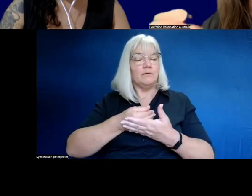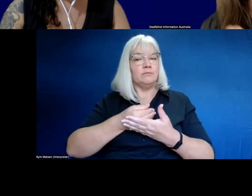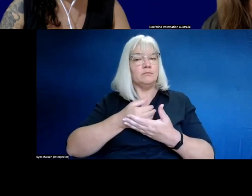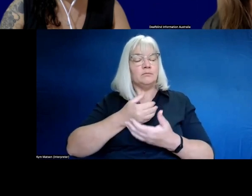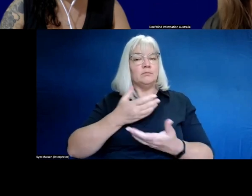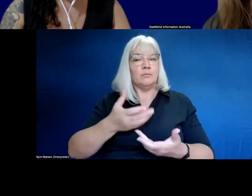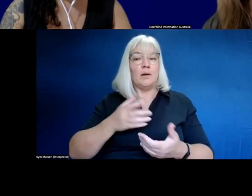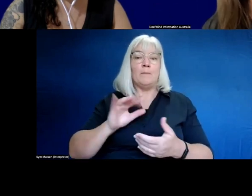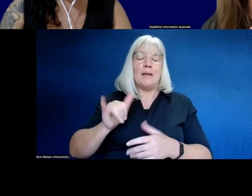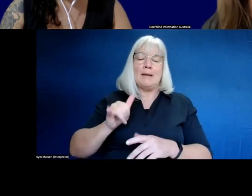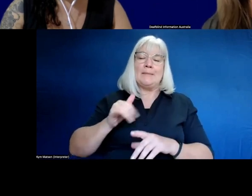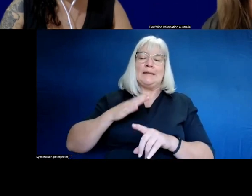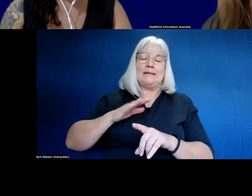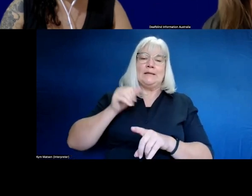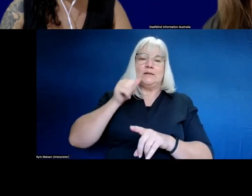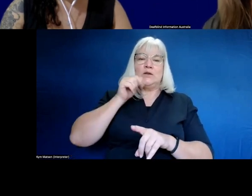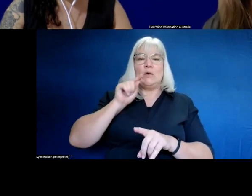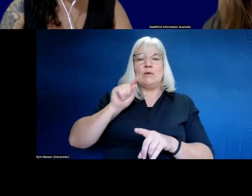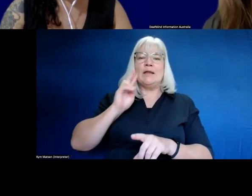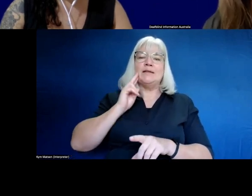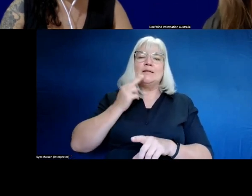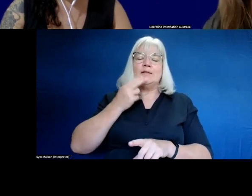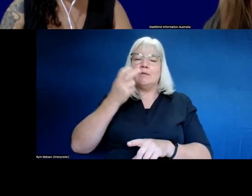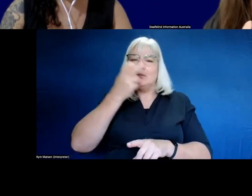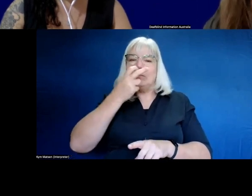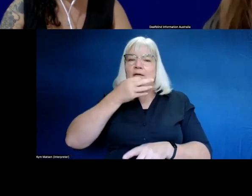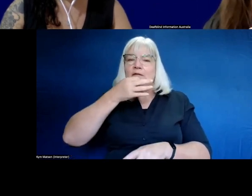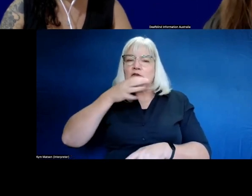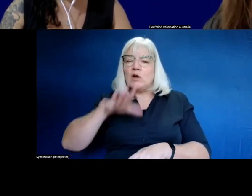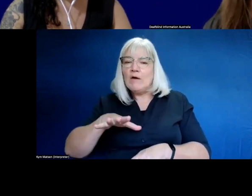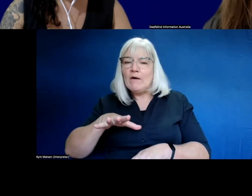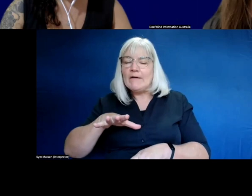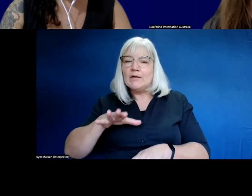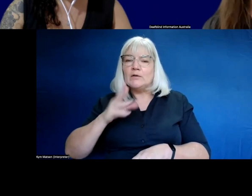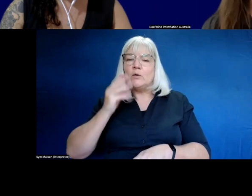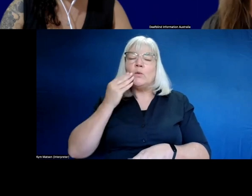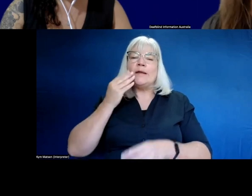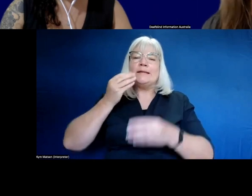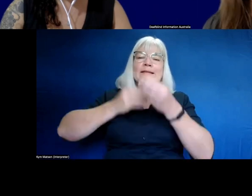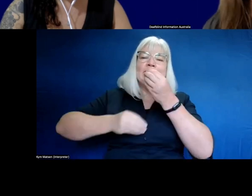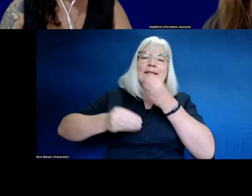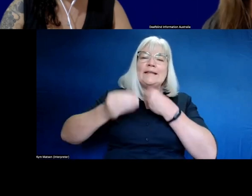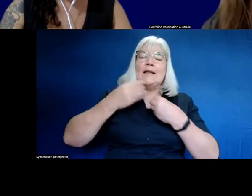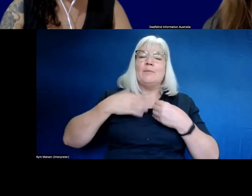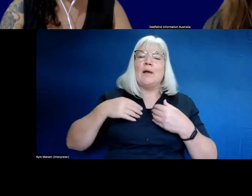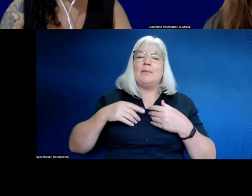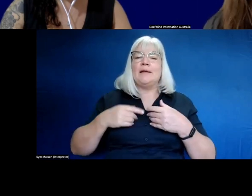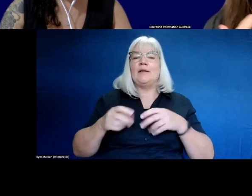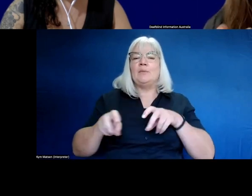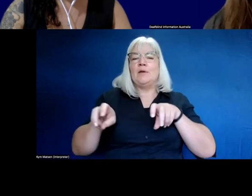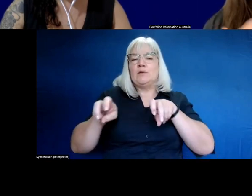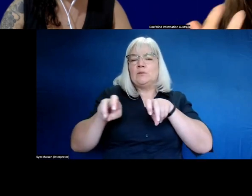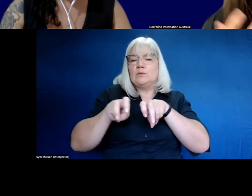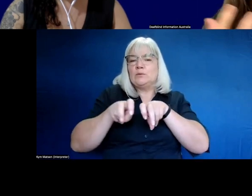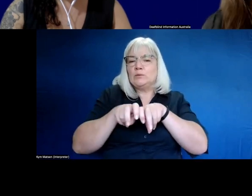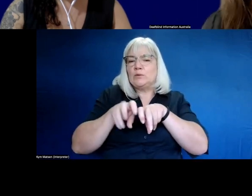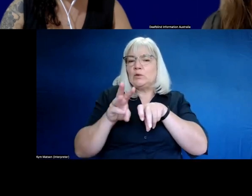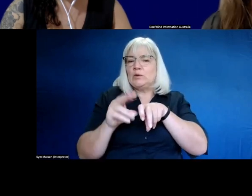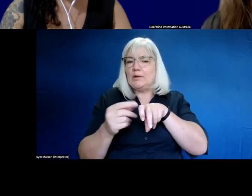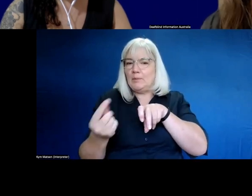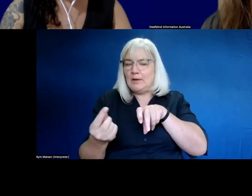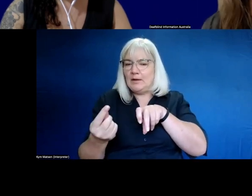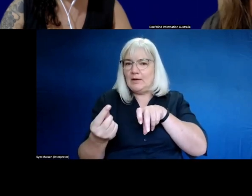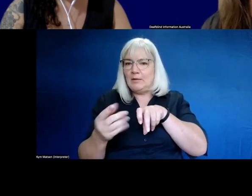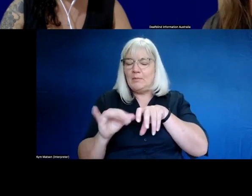deafblind child needs to be in physical proximity with someone during the eating process, maybe not their own eating process, but the process